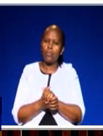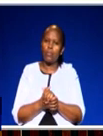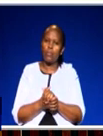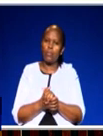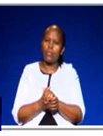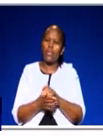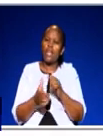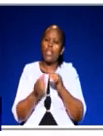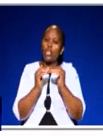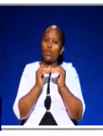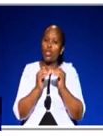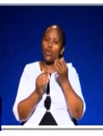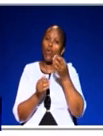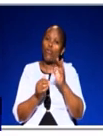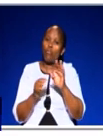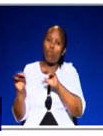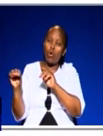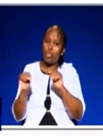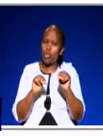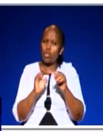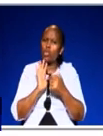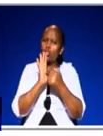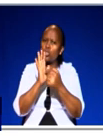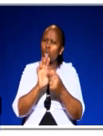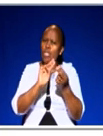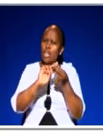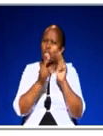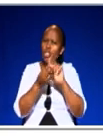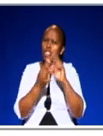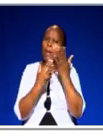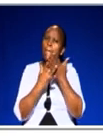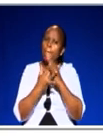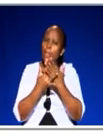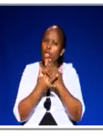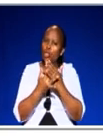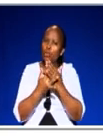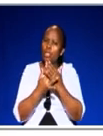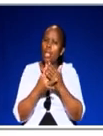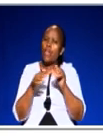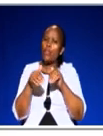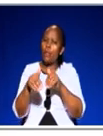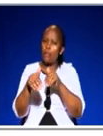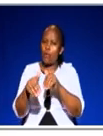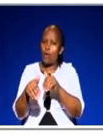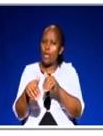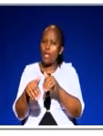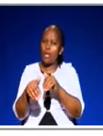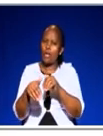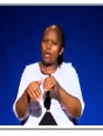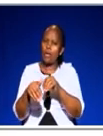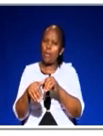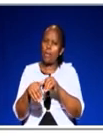Now, the equations of motion shows the relationship between the following